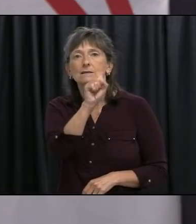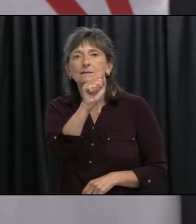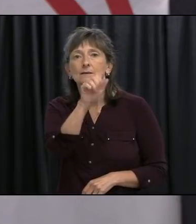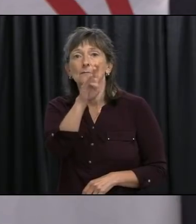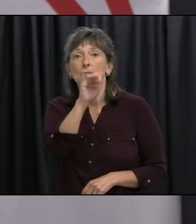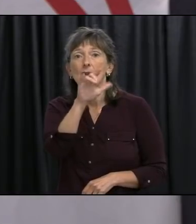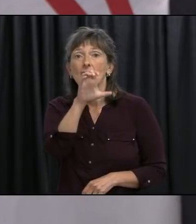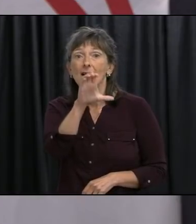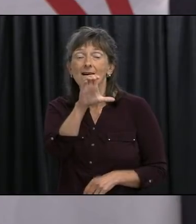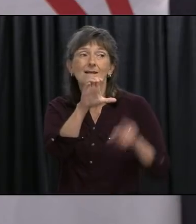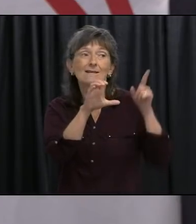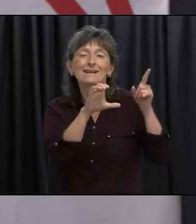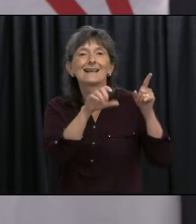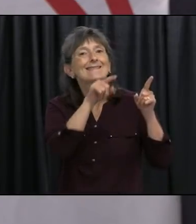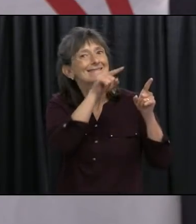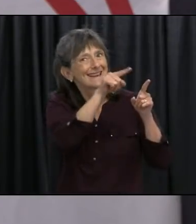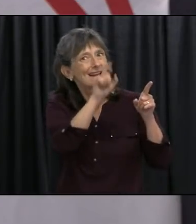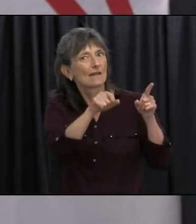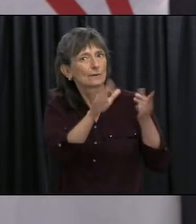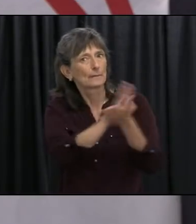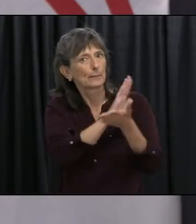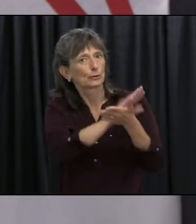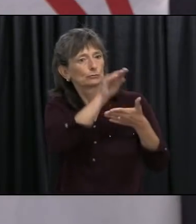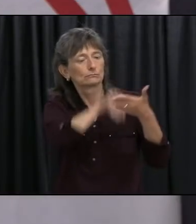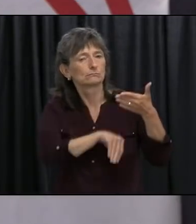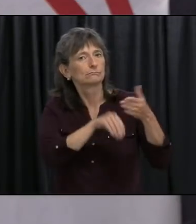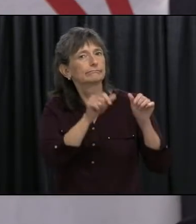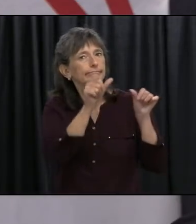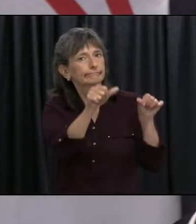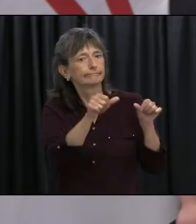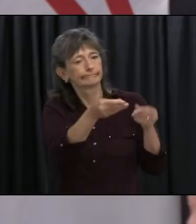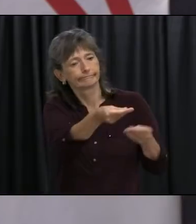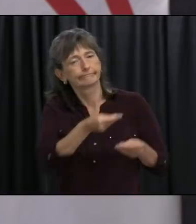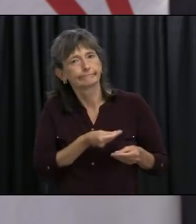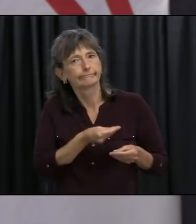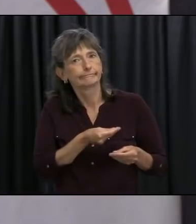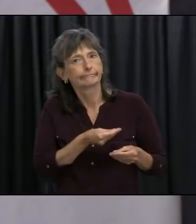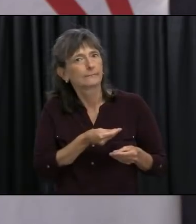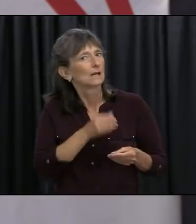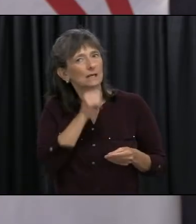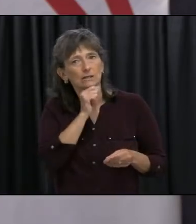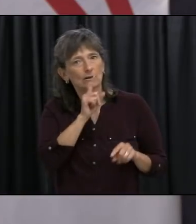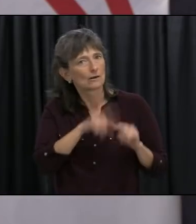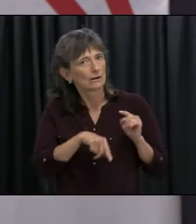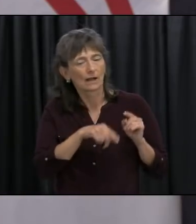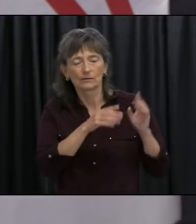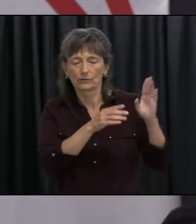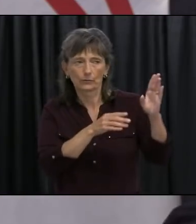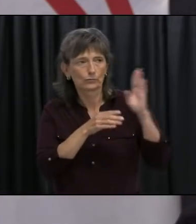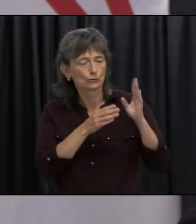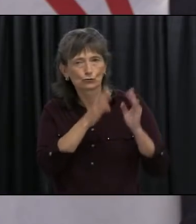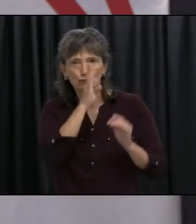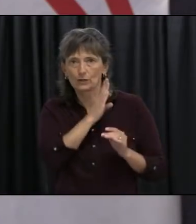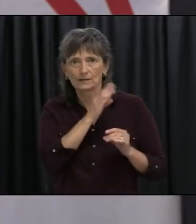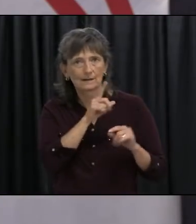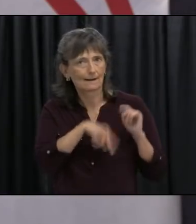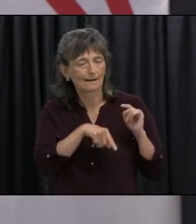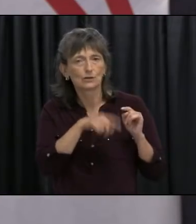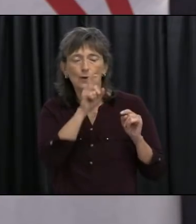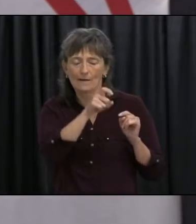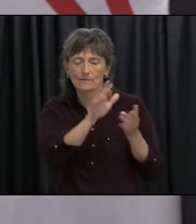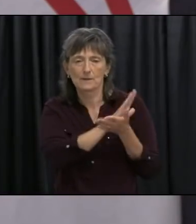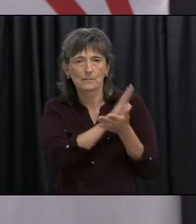had to come in with a travel exemption, so they just can't come in from Fairmont into the island portion or even other